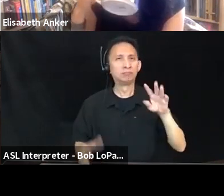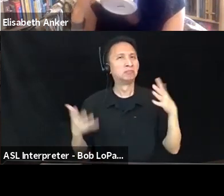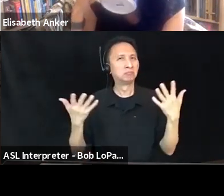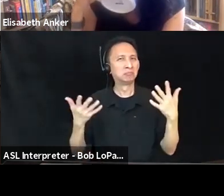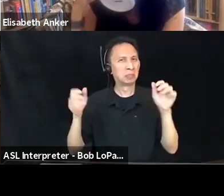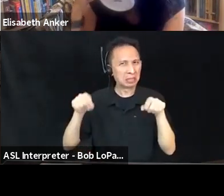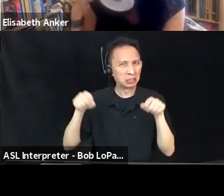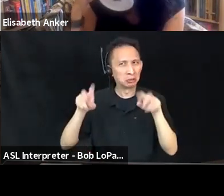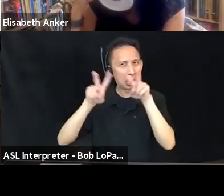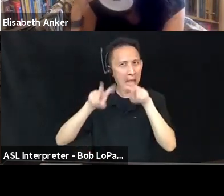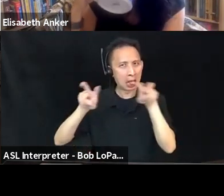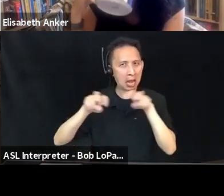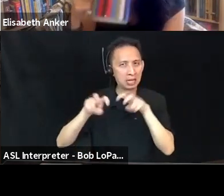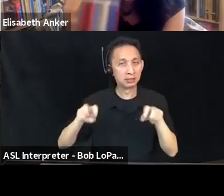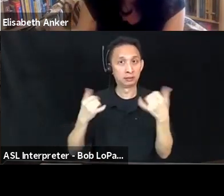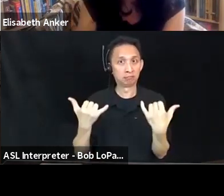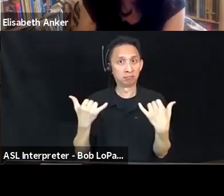three things briefly.